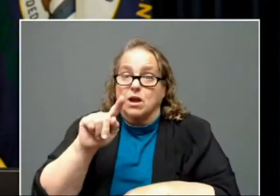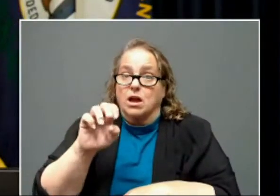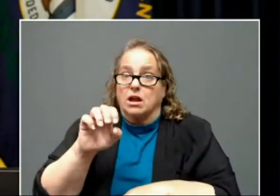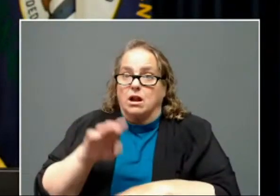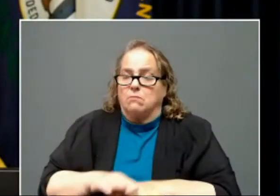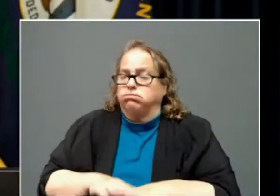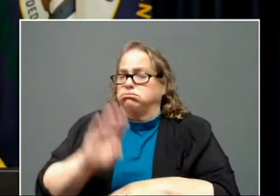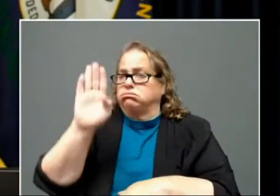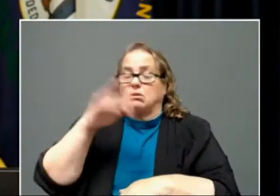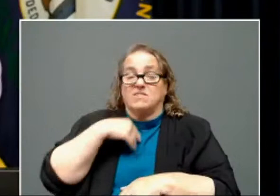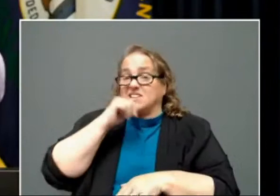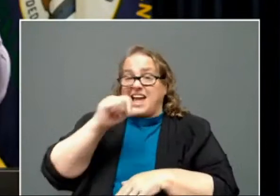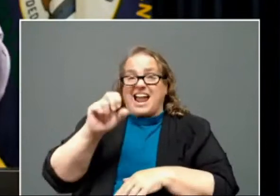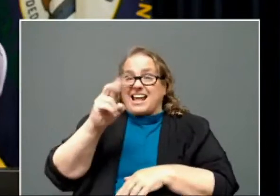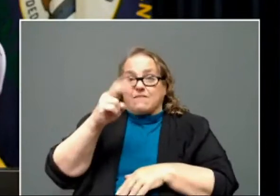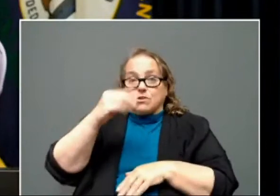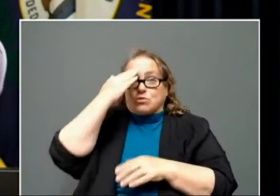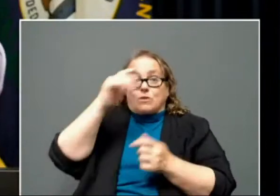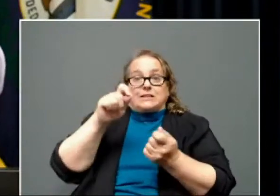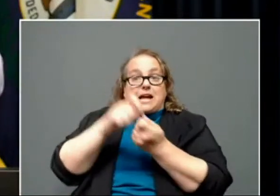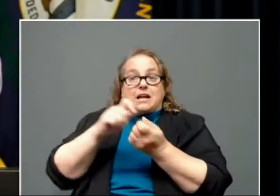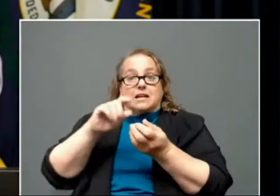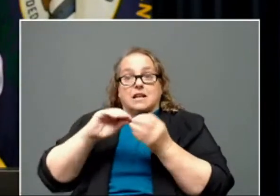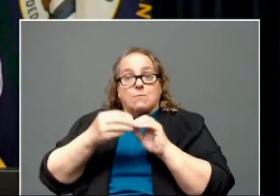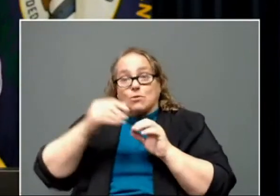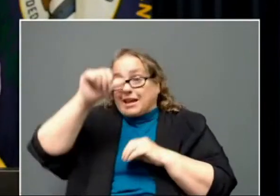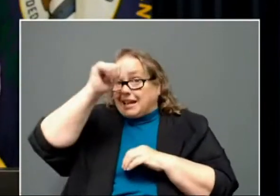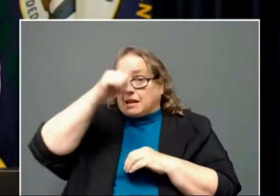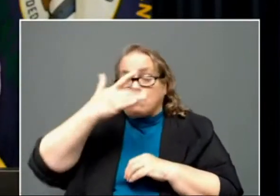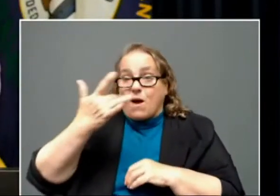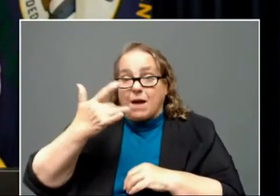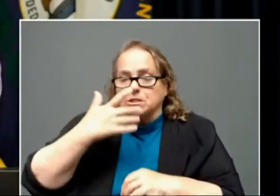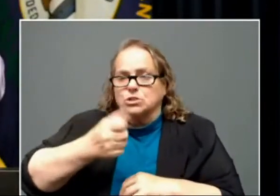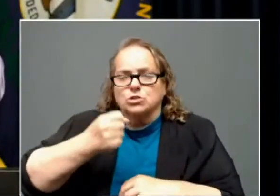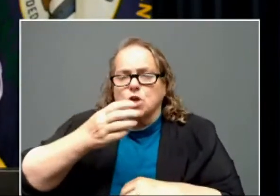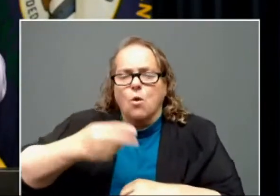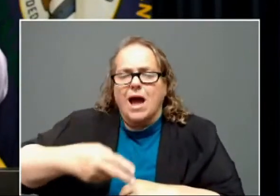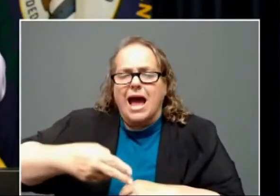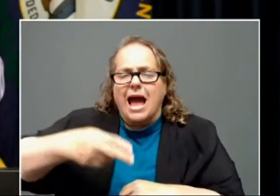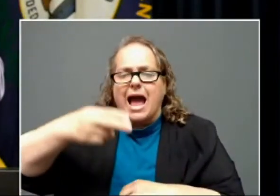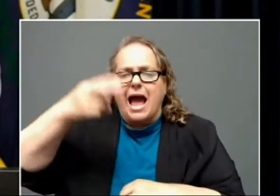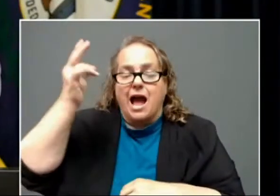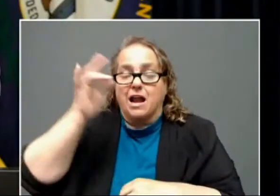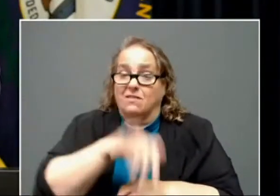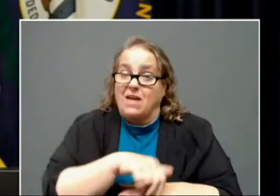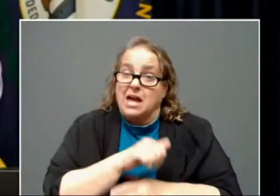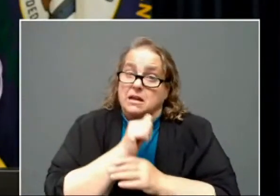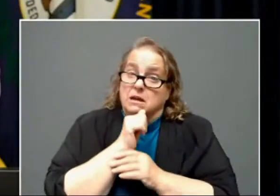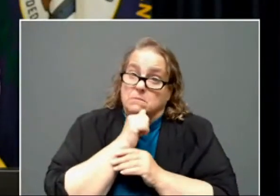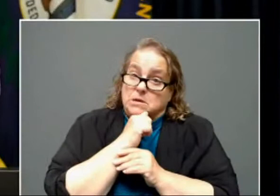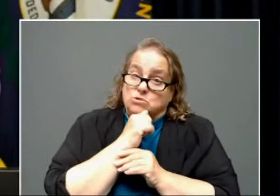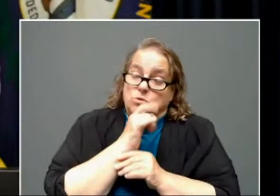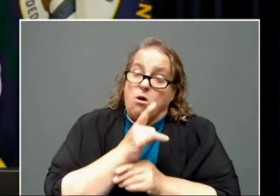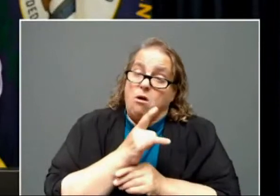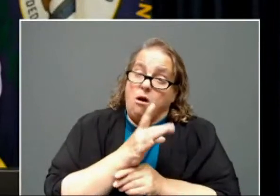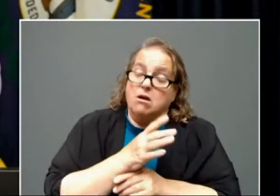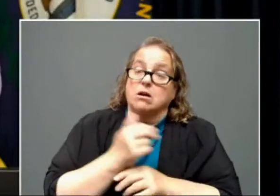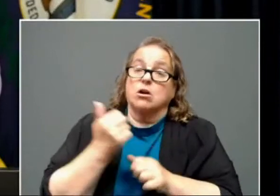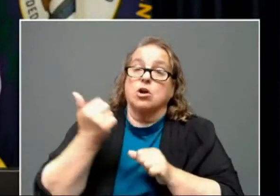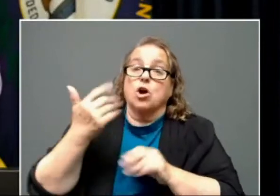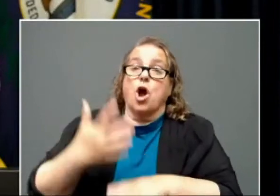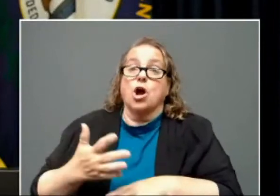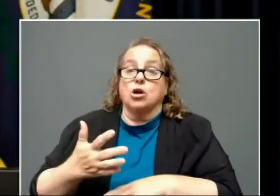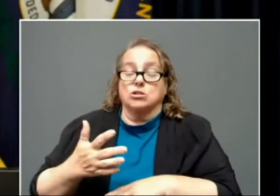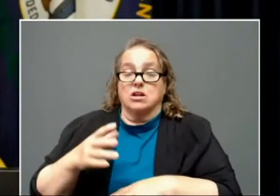India because they're so high. So that misery allows opportunity for the virus to mutate in